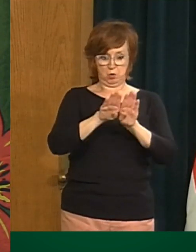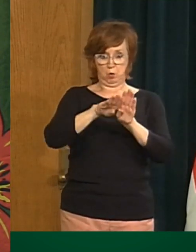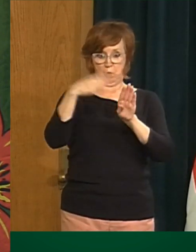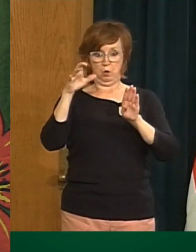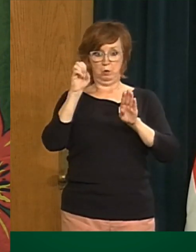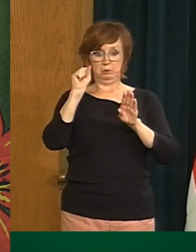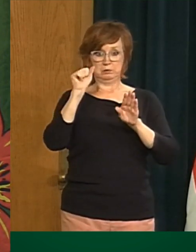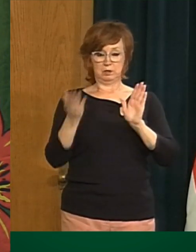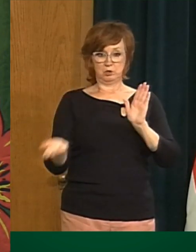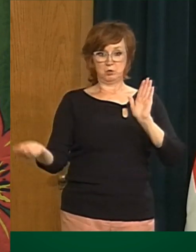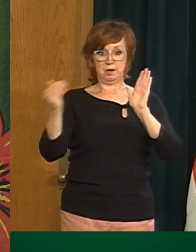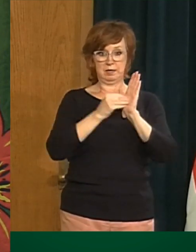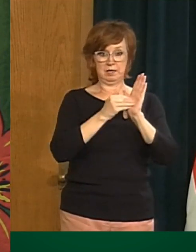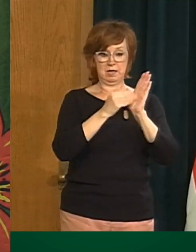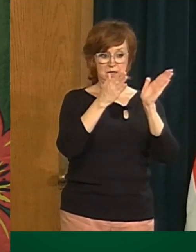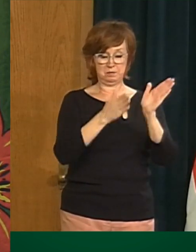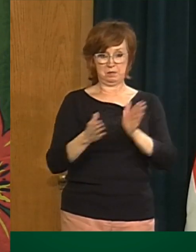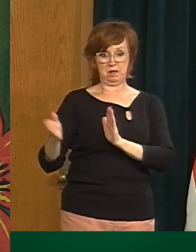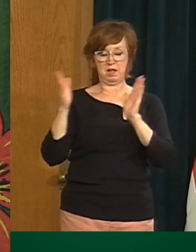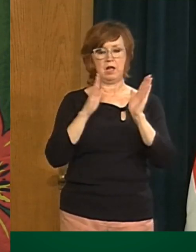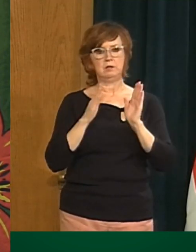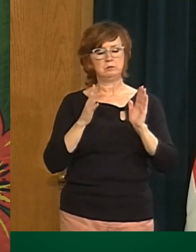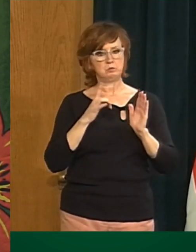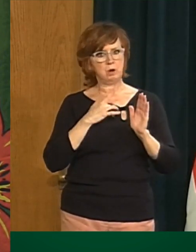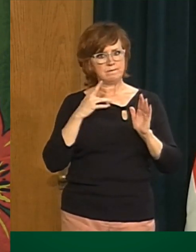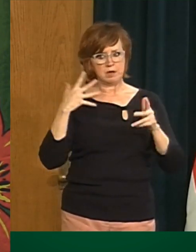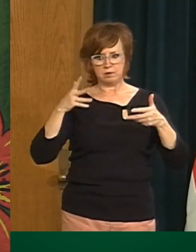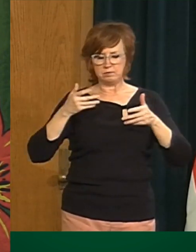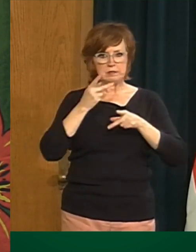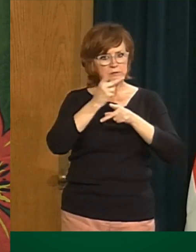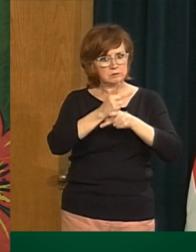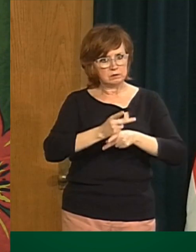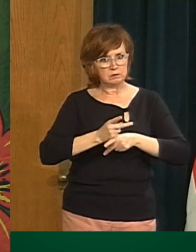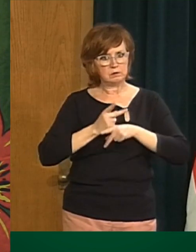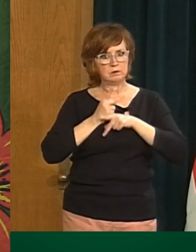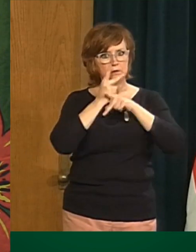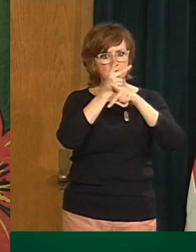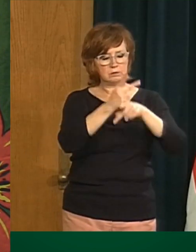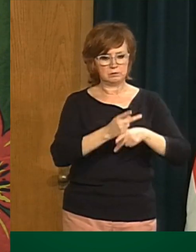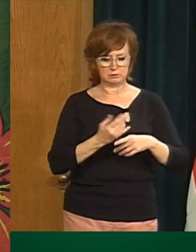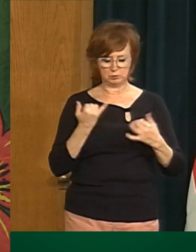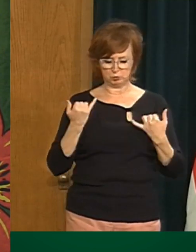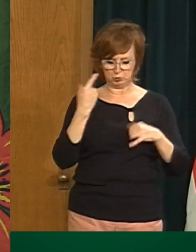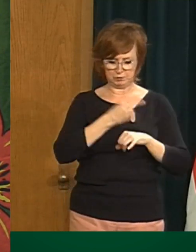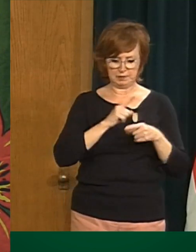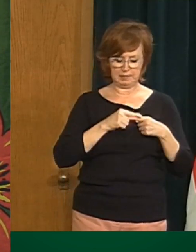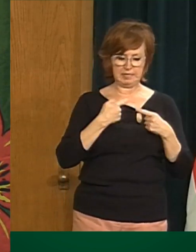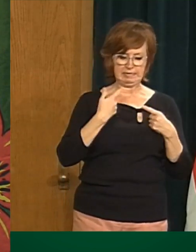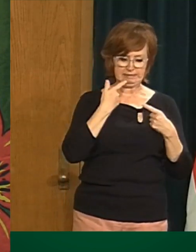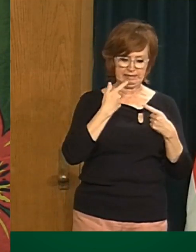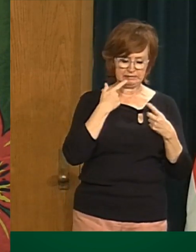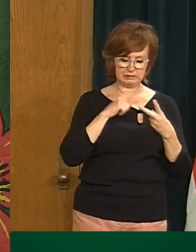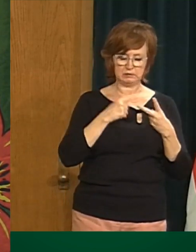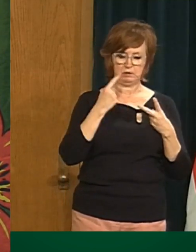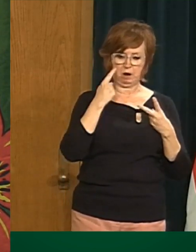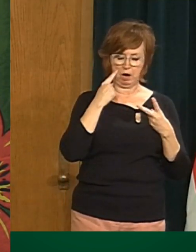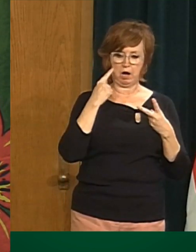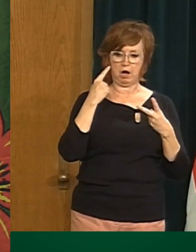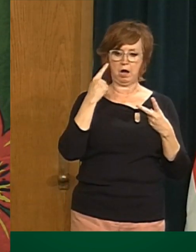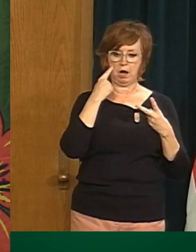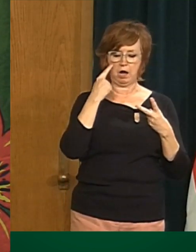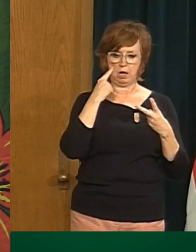forward with a number of medical services that may choose to reopen, can reopen today: dentistry,